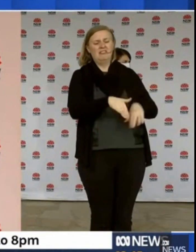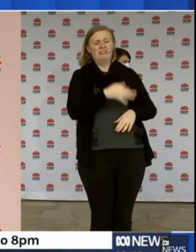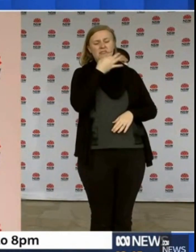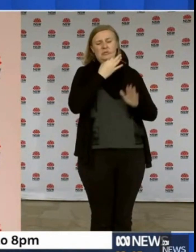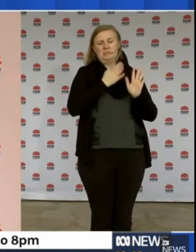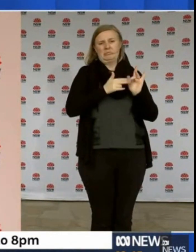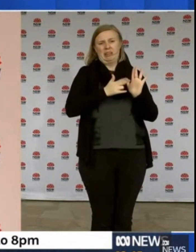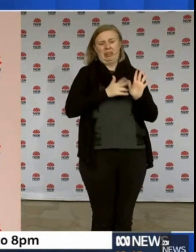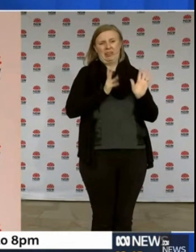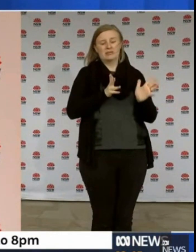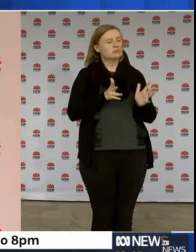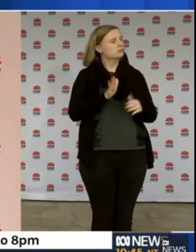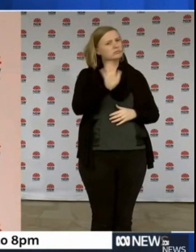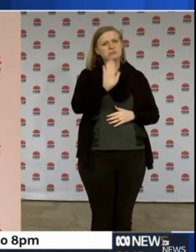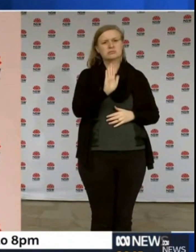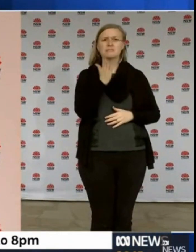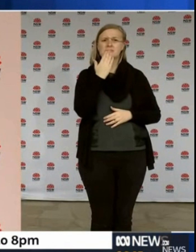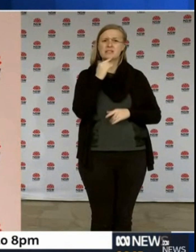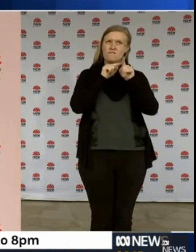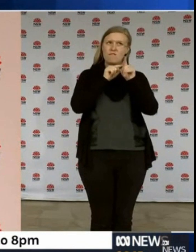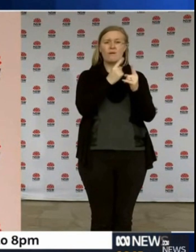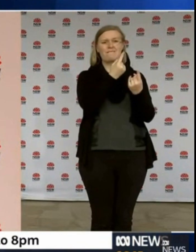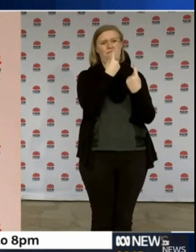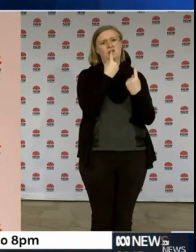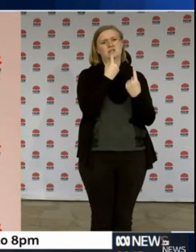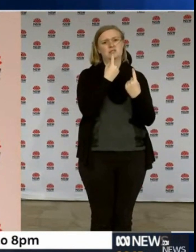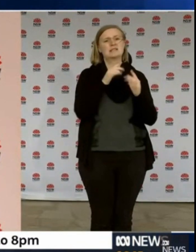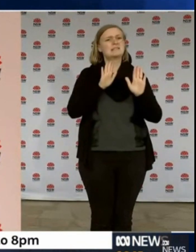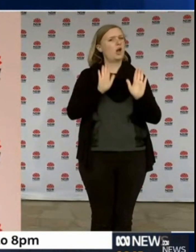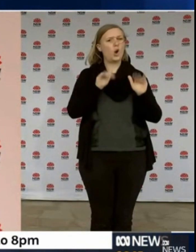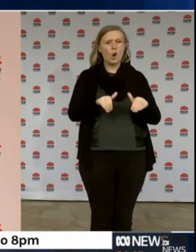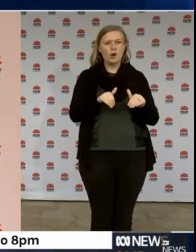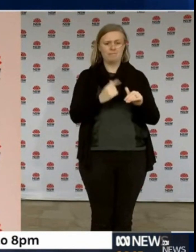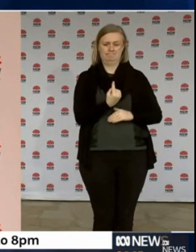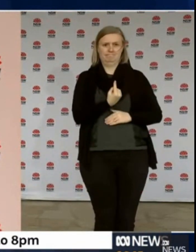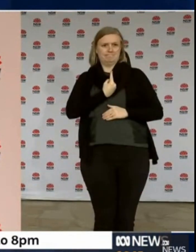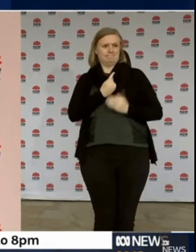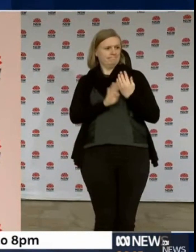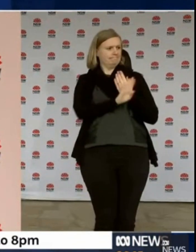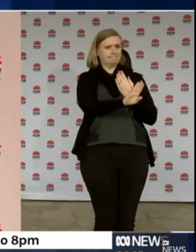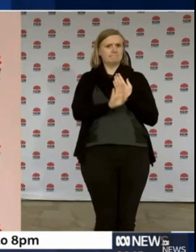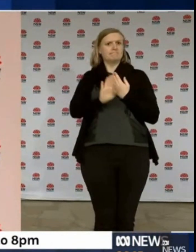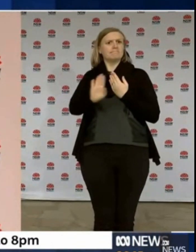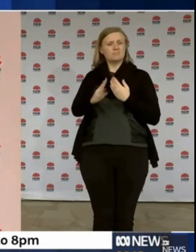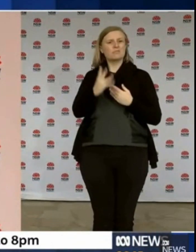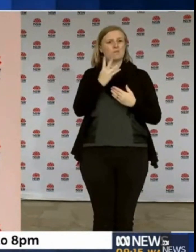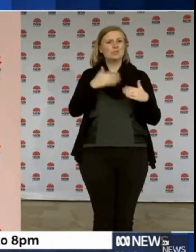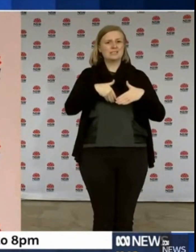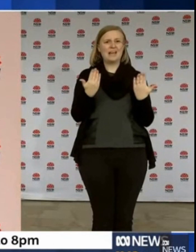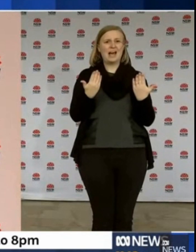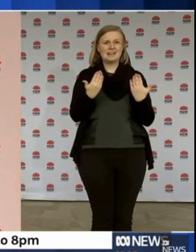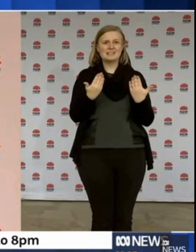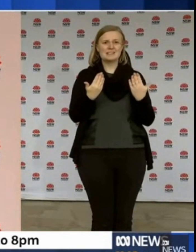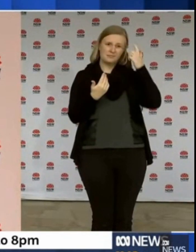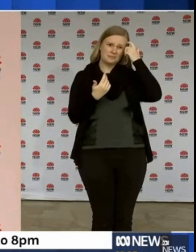advice, stay in there for the 14 days, get the tests and follow the health advice. That will give us the greatest chance to